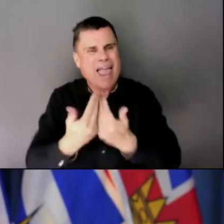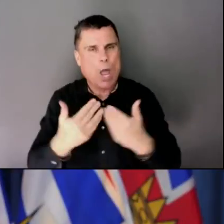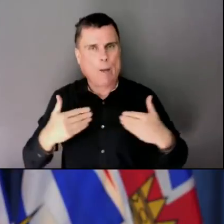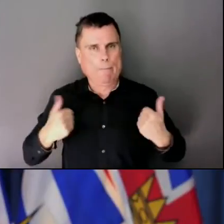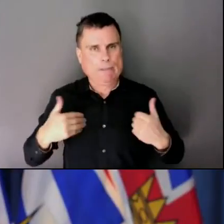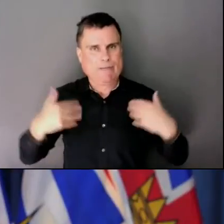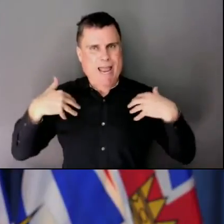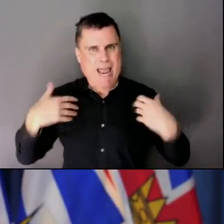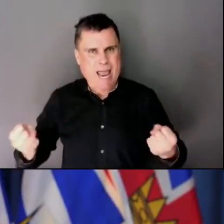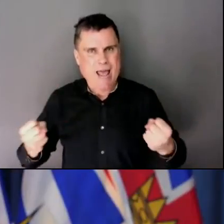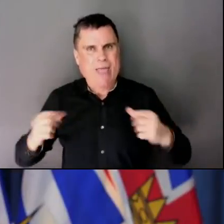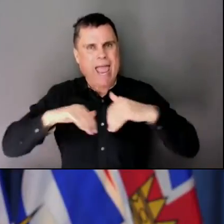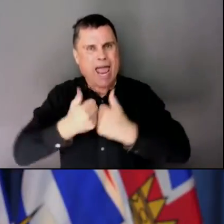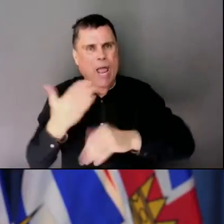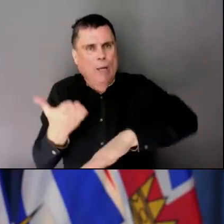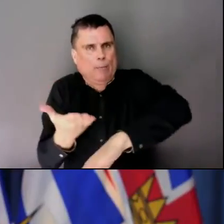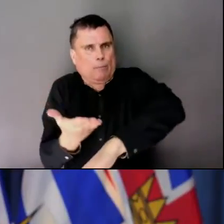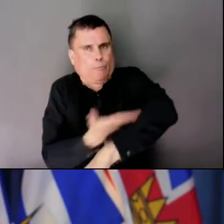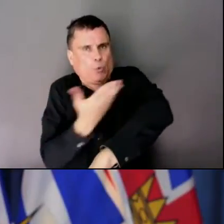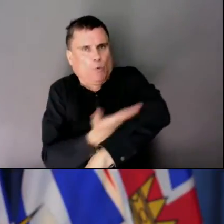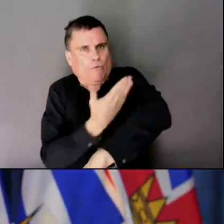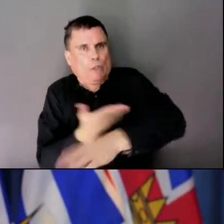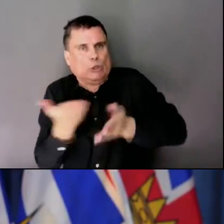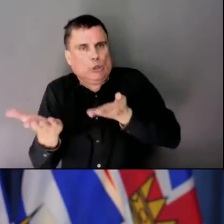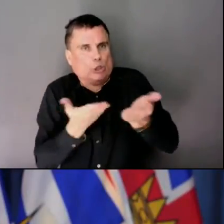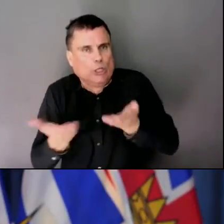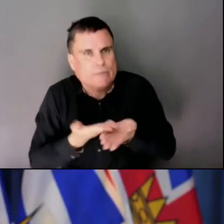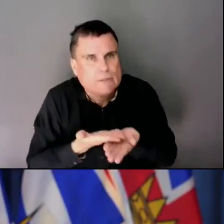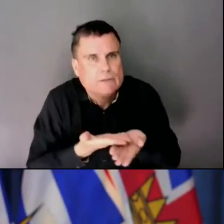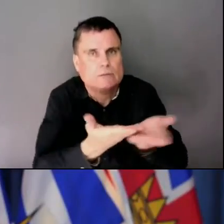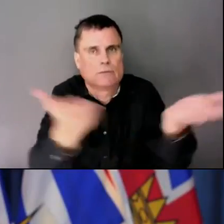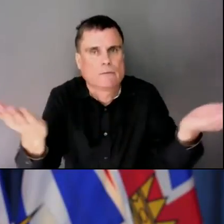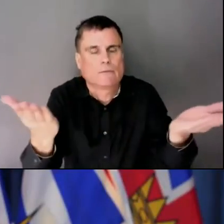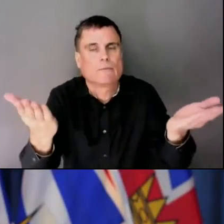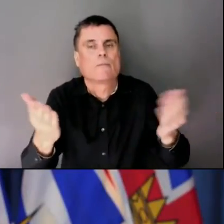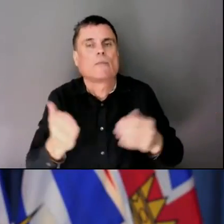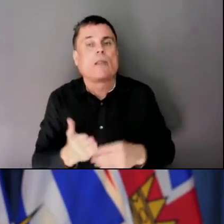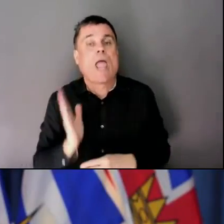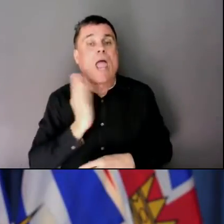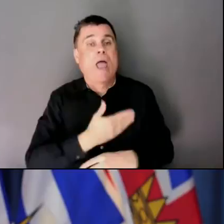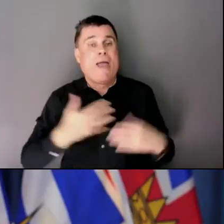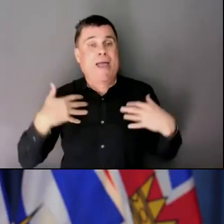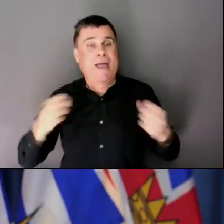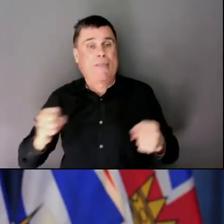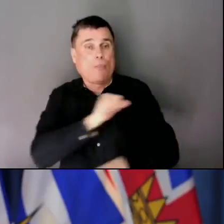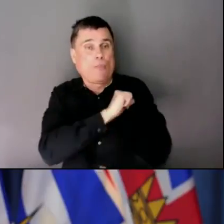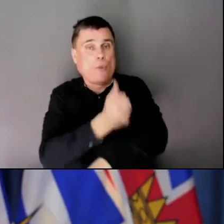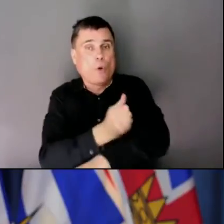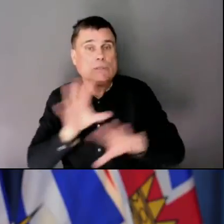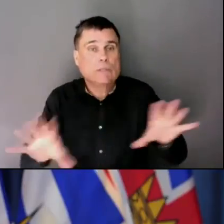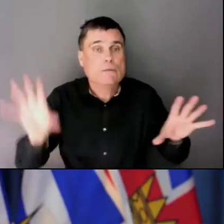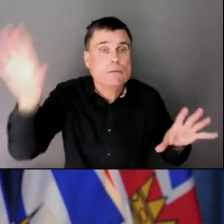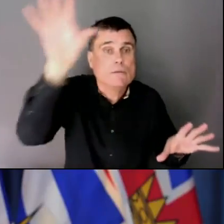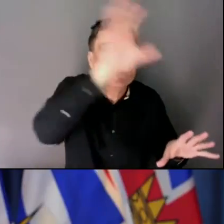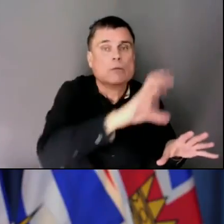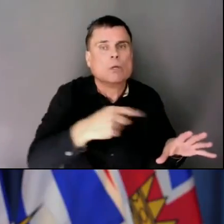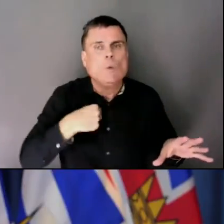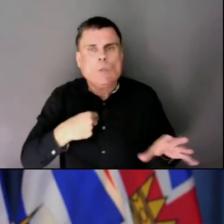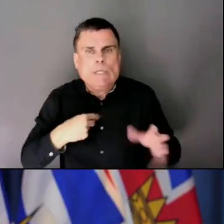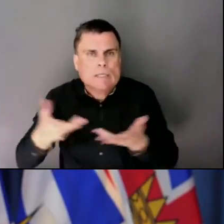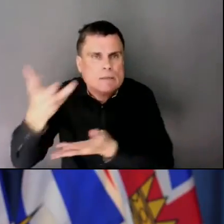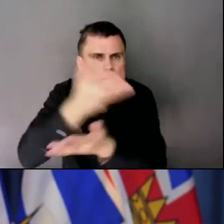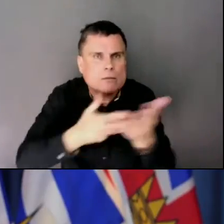outbreaks, it should be said that our health authorities regularly do reviews of every single outbreak in order to